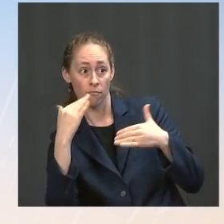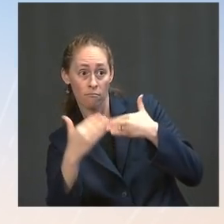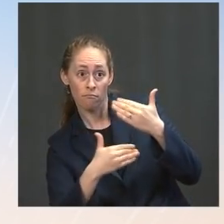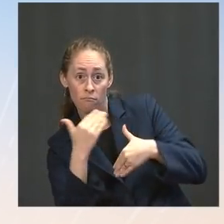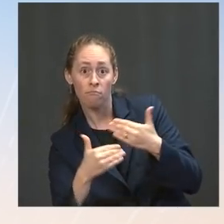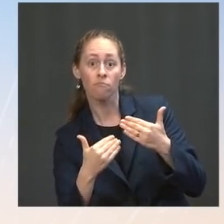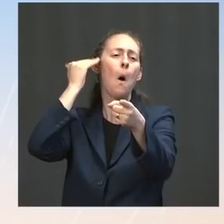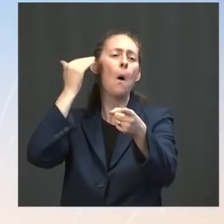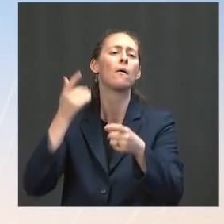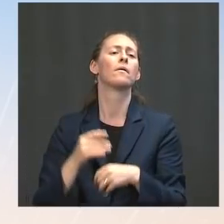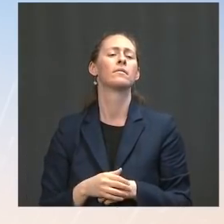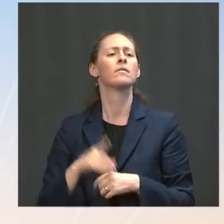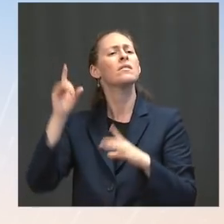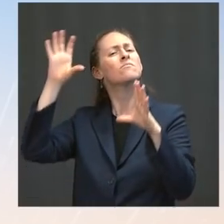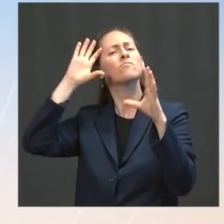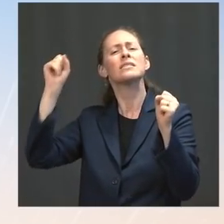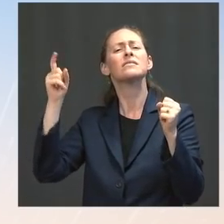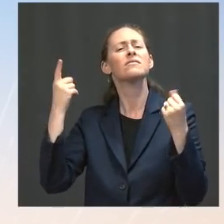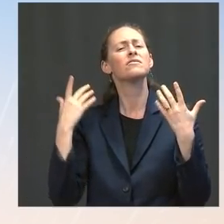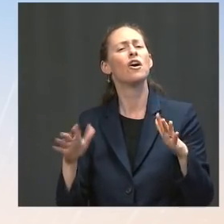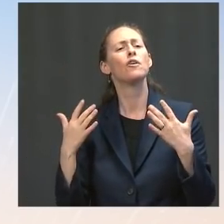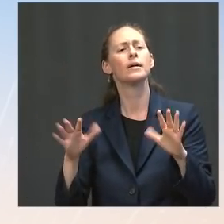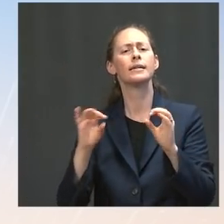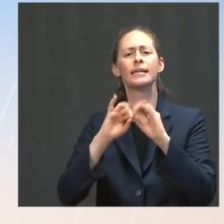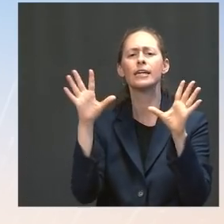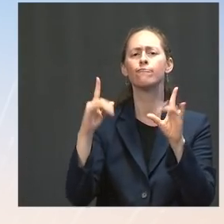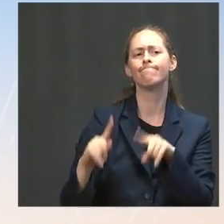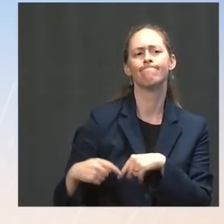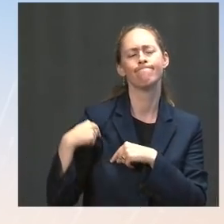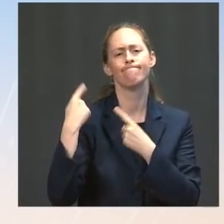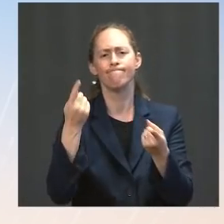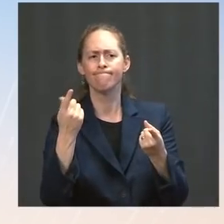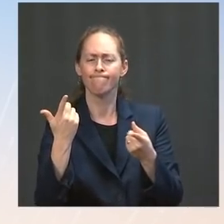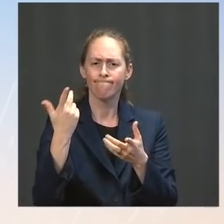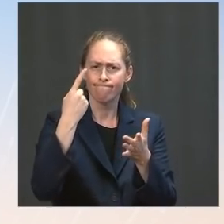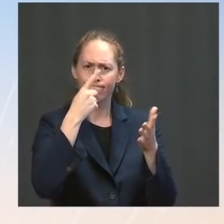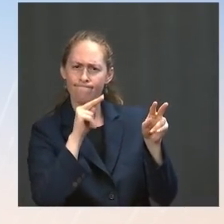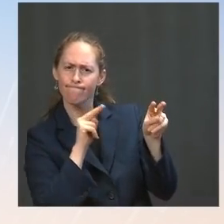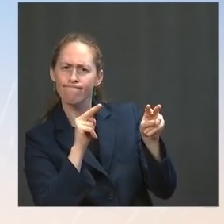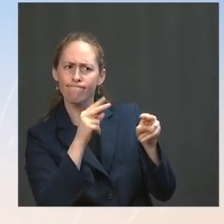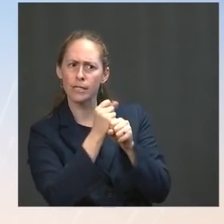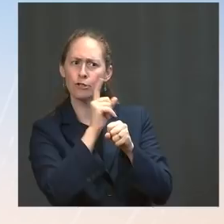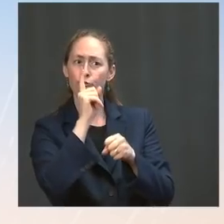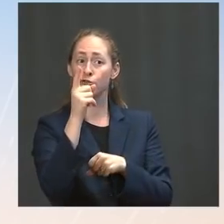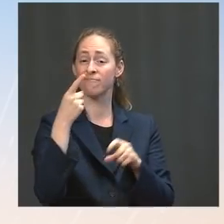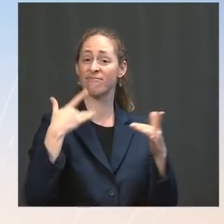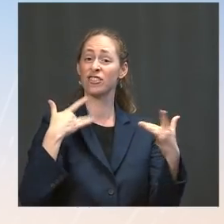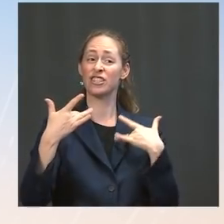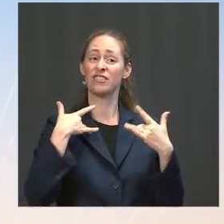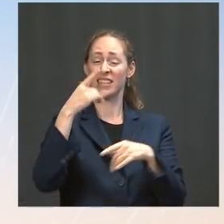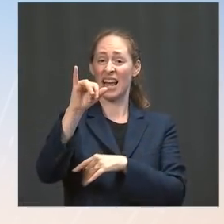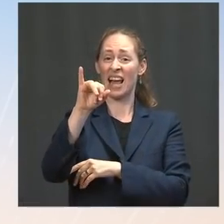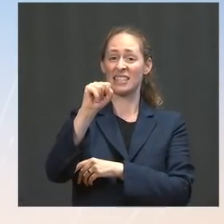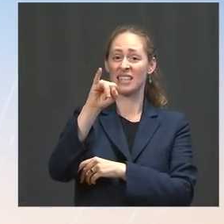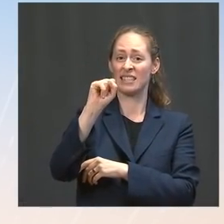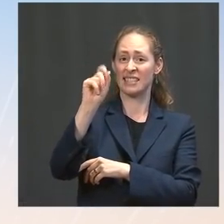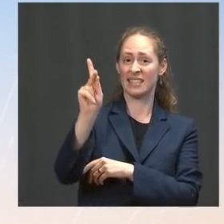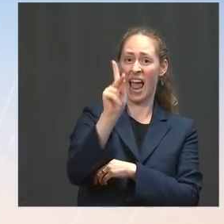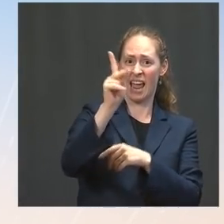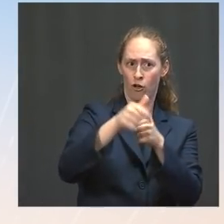public, the intelligence community has been simultaneously working on an unclassified version of a summary version to